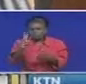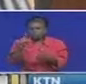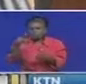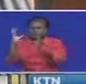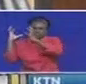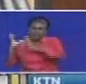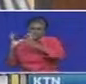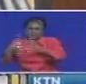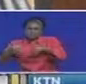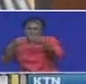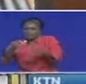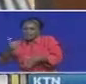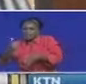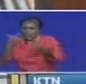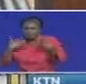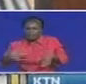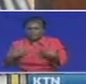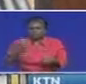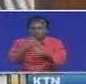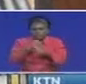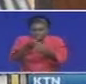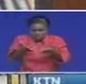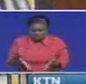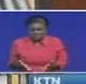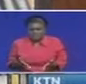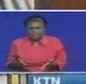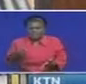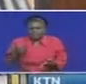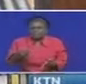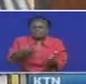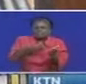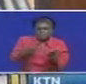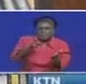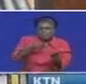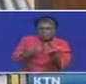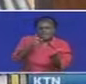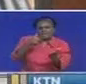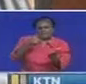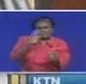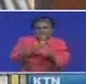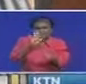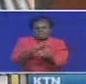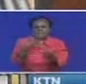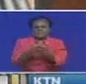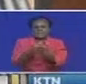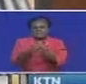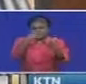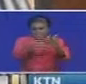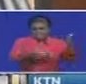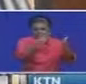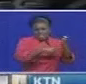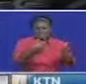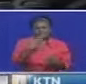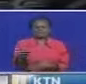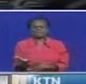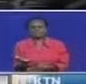the person who's working today? And the person who's working today is paying quite a bit of money in terms of their taxes for that debt to be